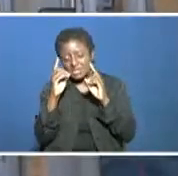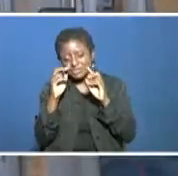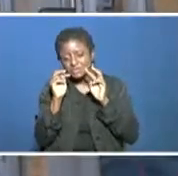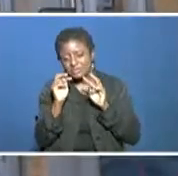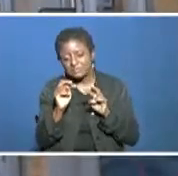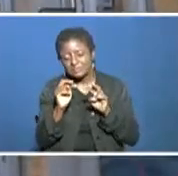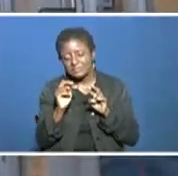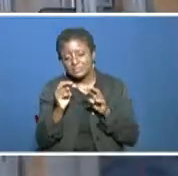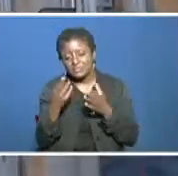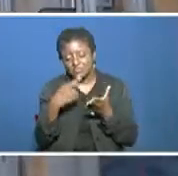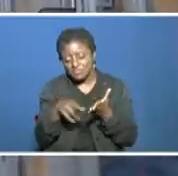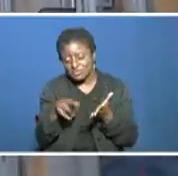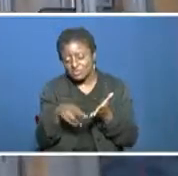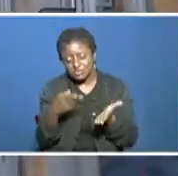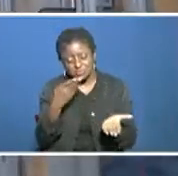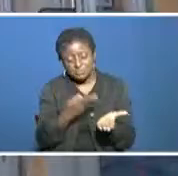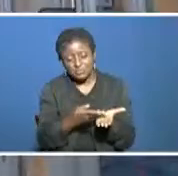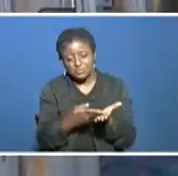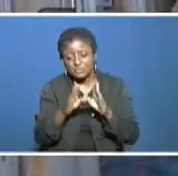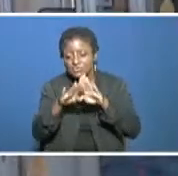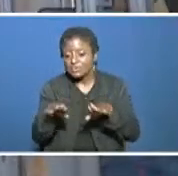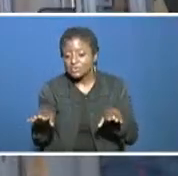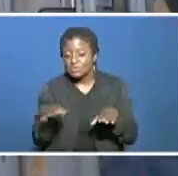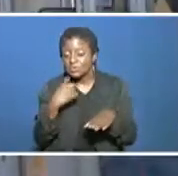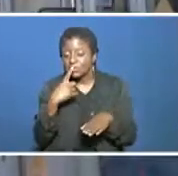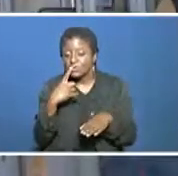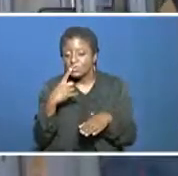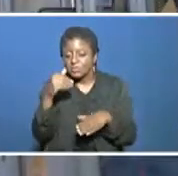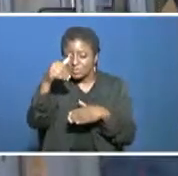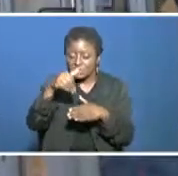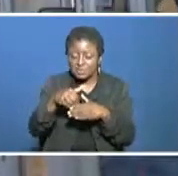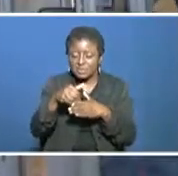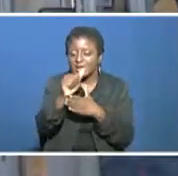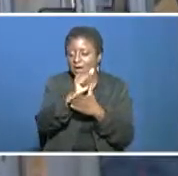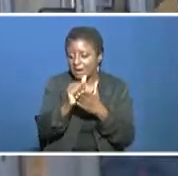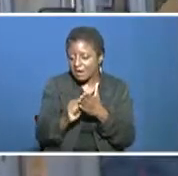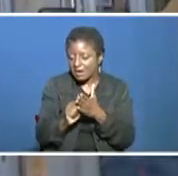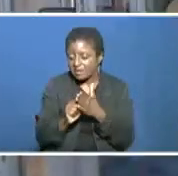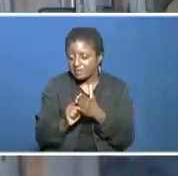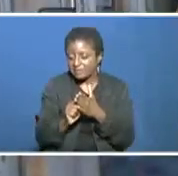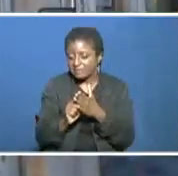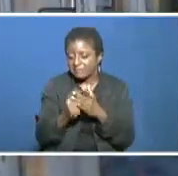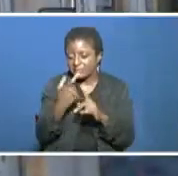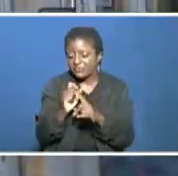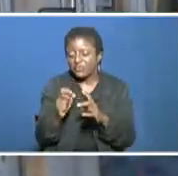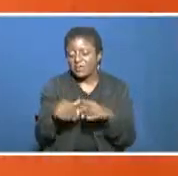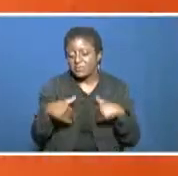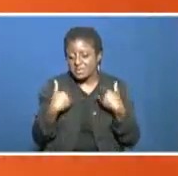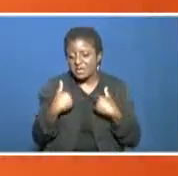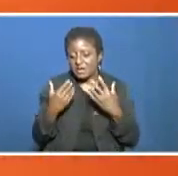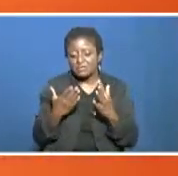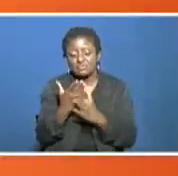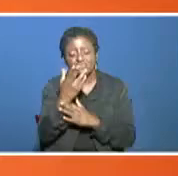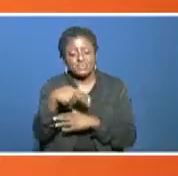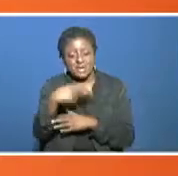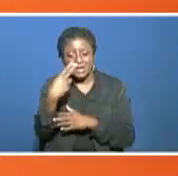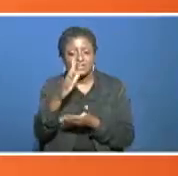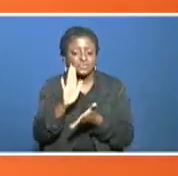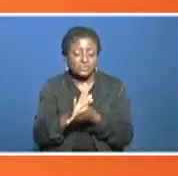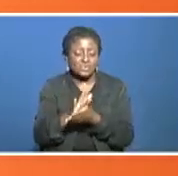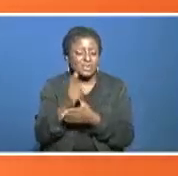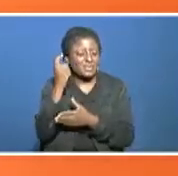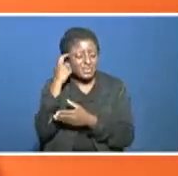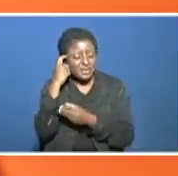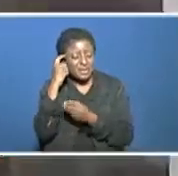has proven that children who are actually engaged in the arts from a very young age, straight through to high school, actually think